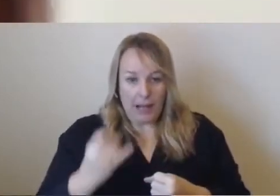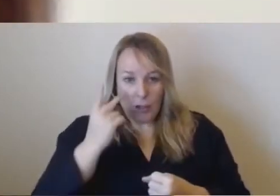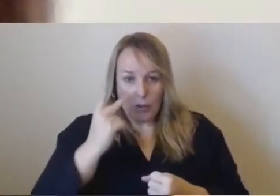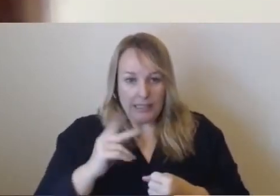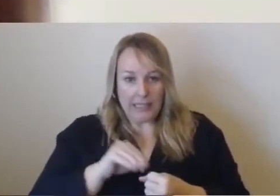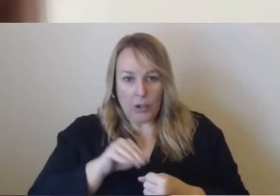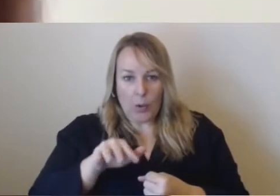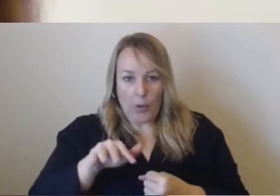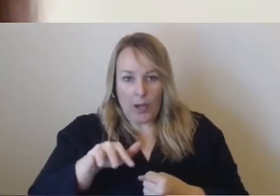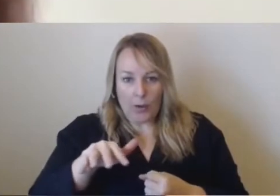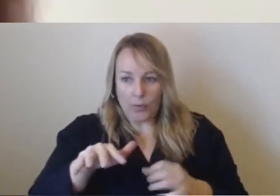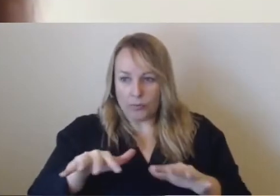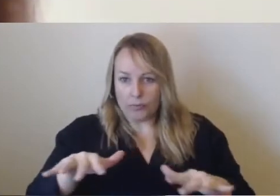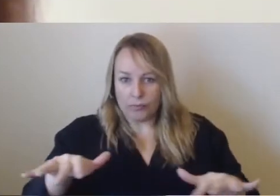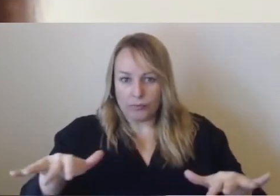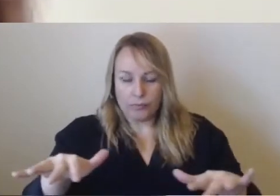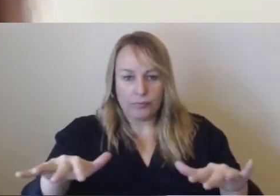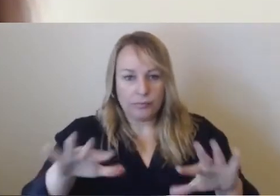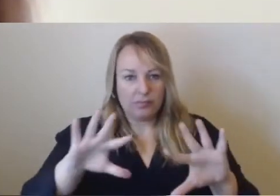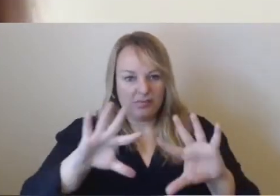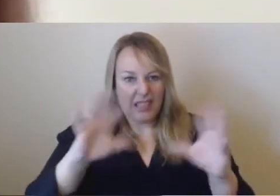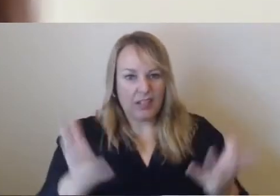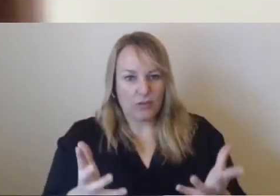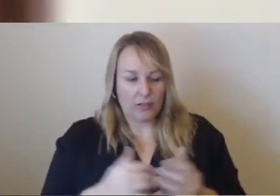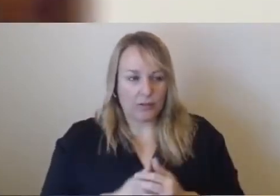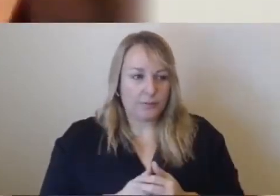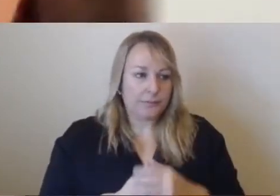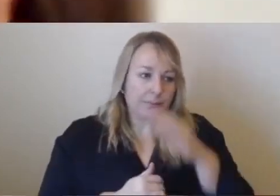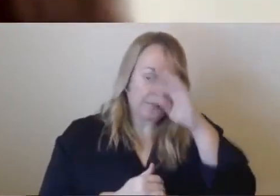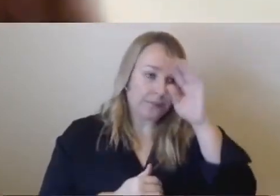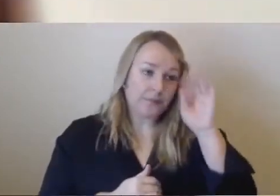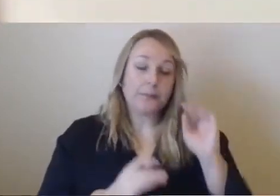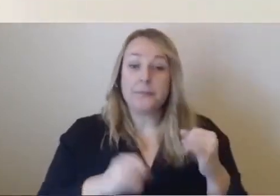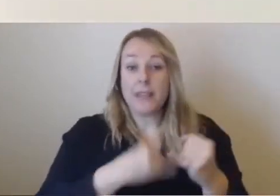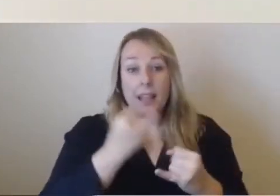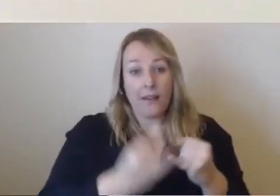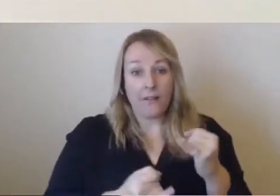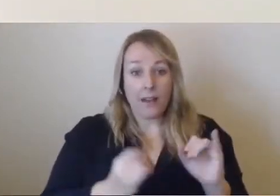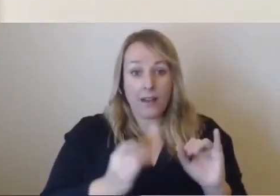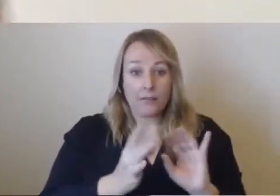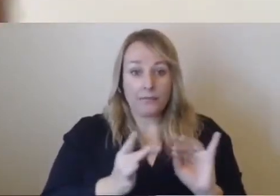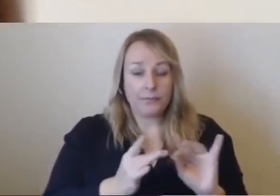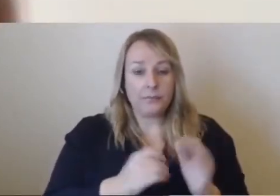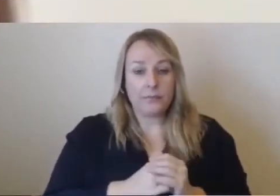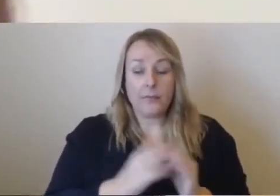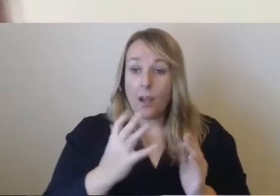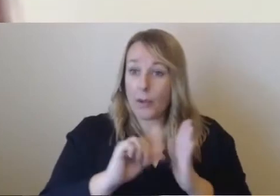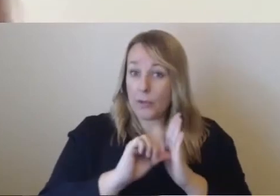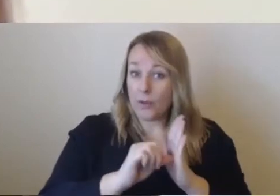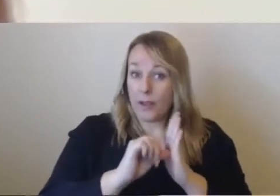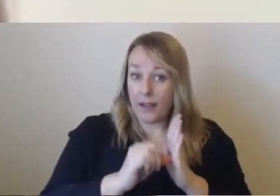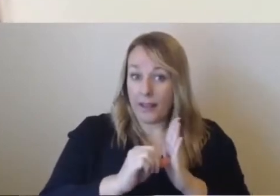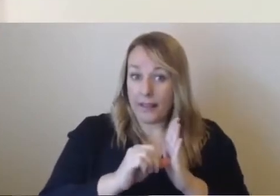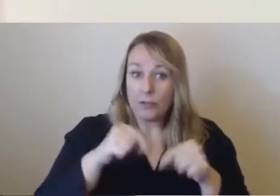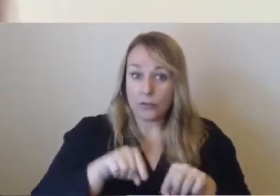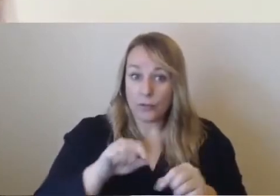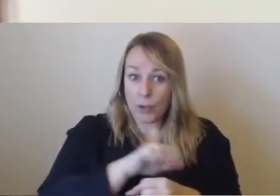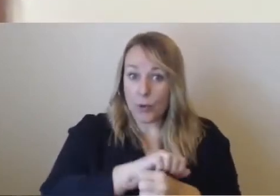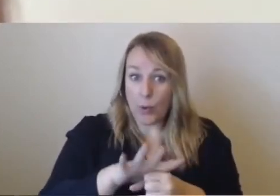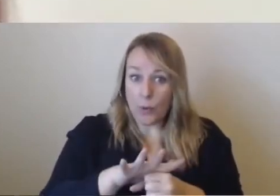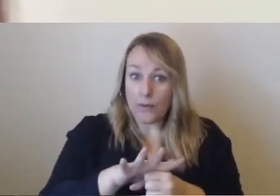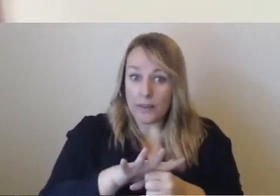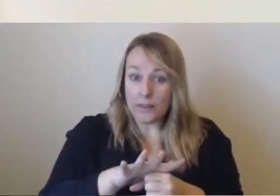the international system more. Finally, I do want to highlight that during COVID, especially China's